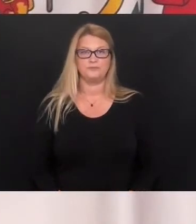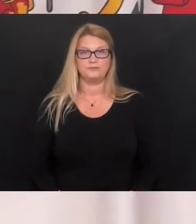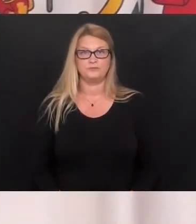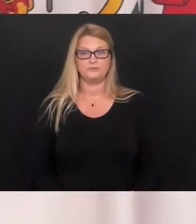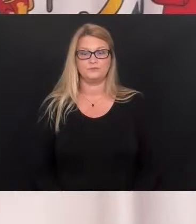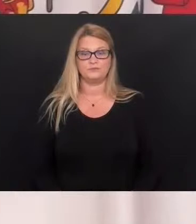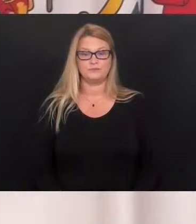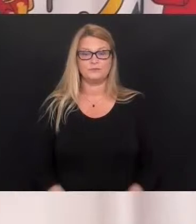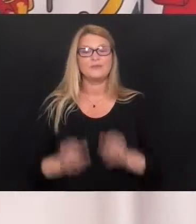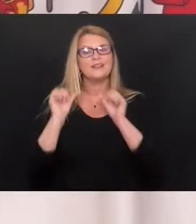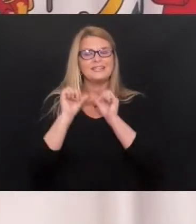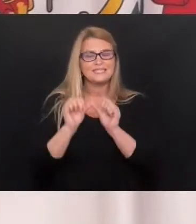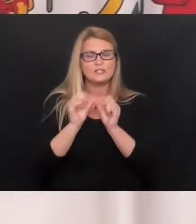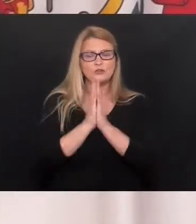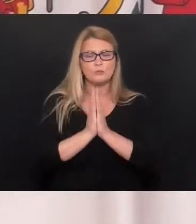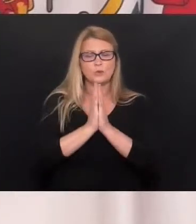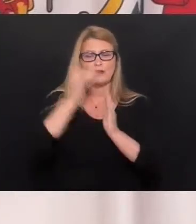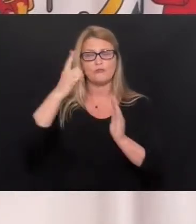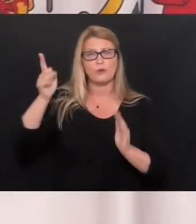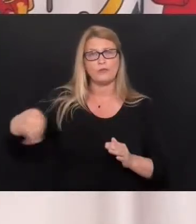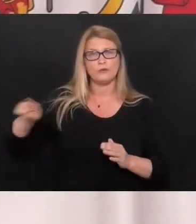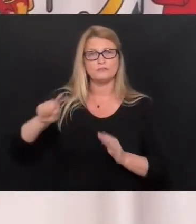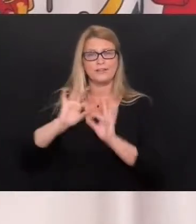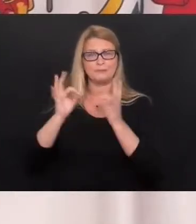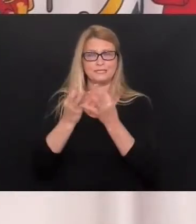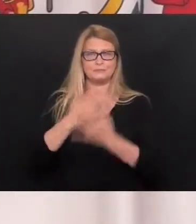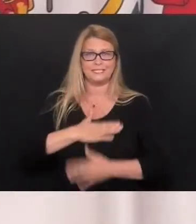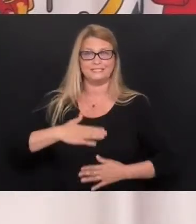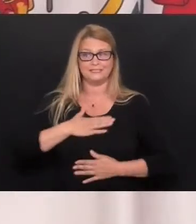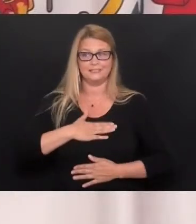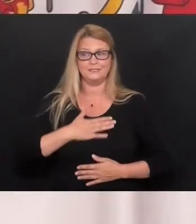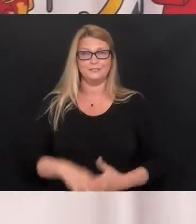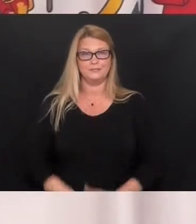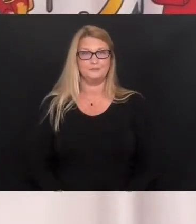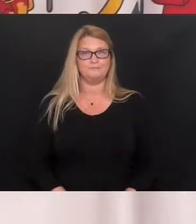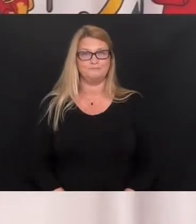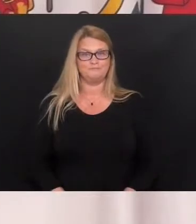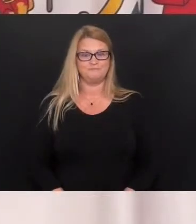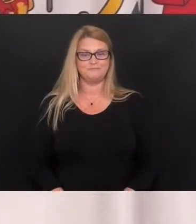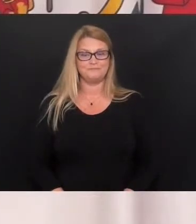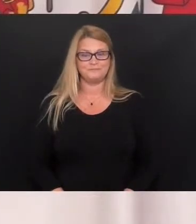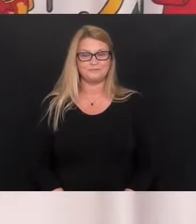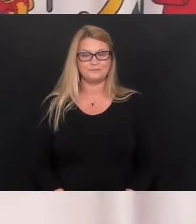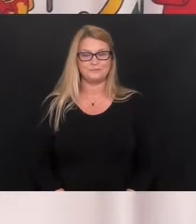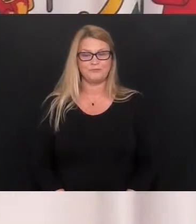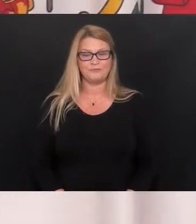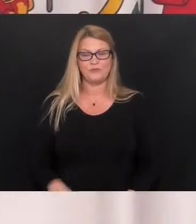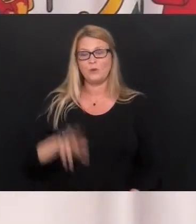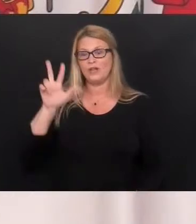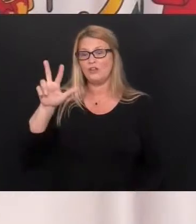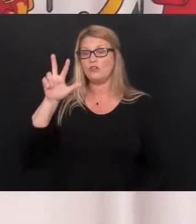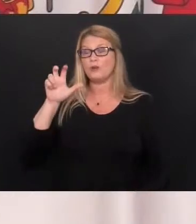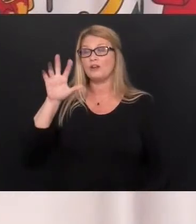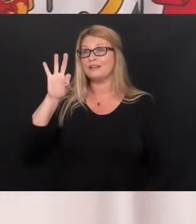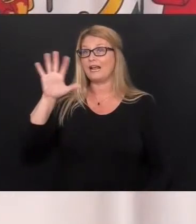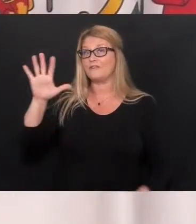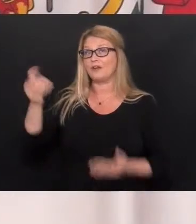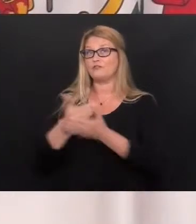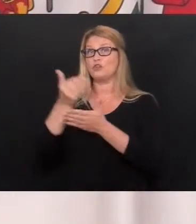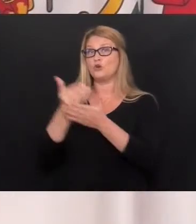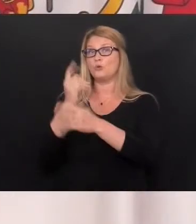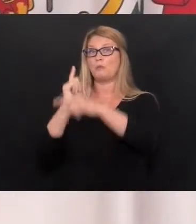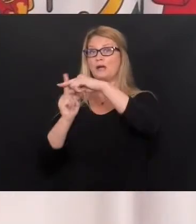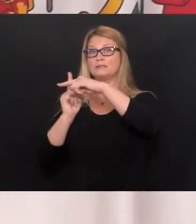Please keep them in your prayers. Please, please do that. With 395 new positive cases in the